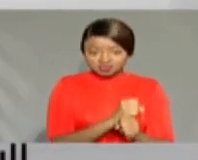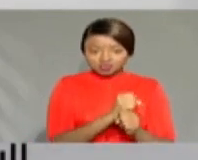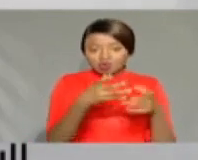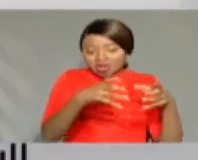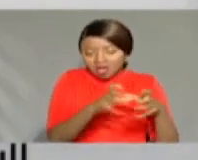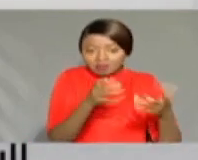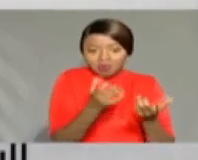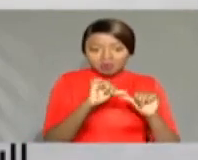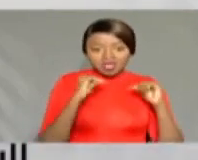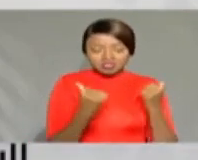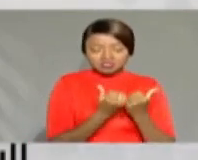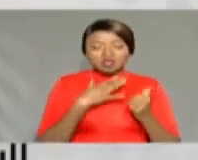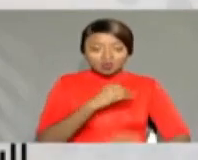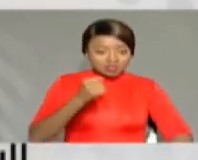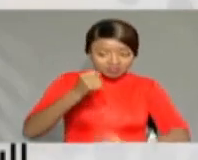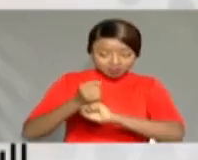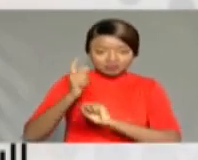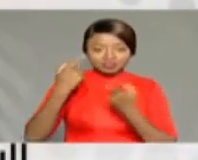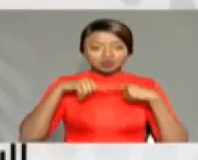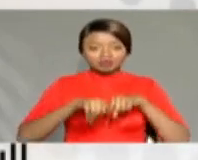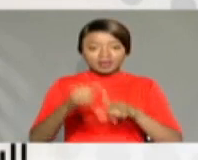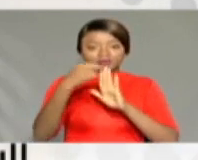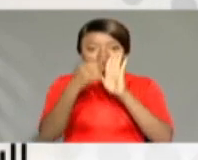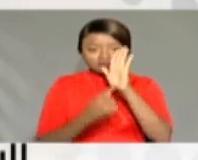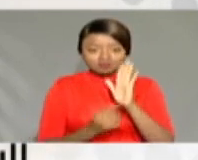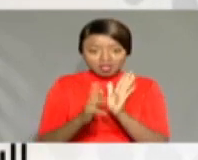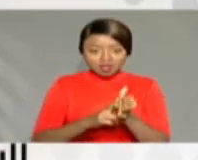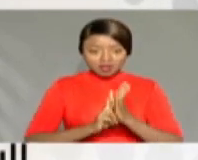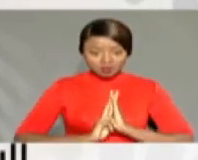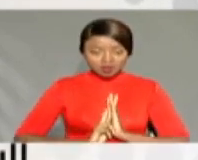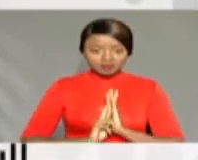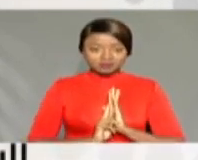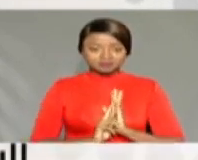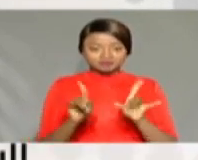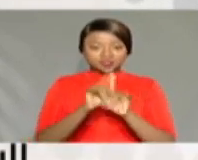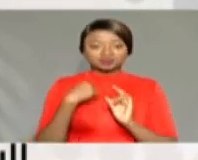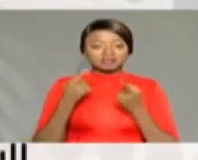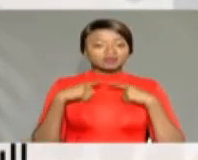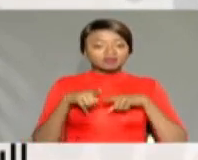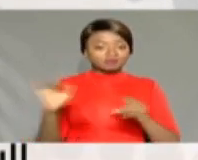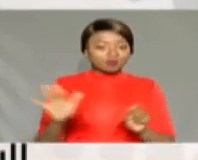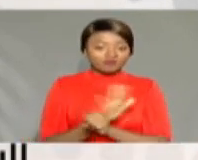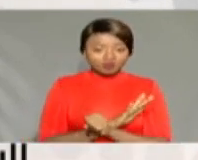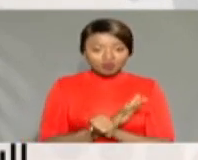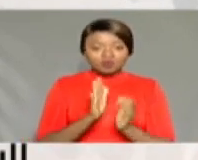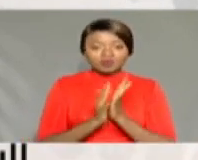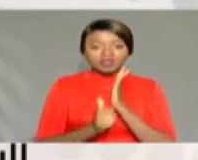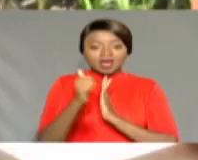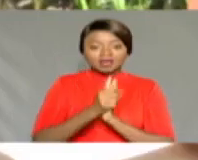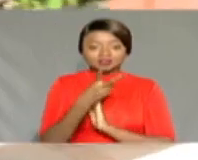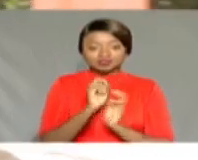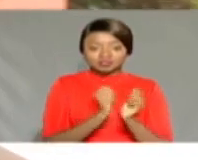agency seeking assistance must have complied with the registration requirements and must be in full compliance with the Sports Act